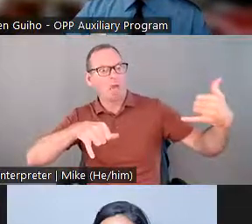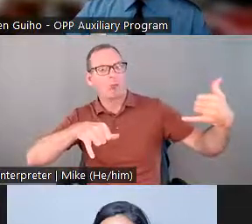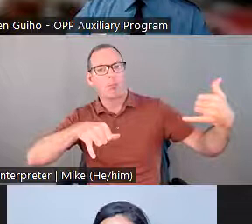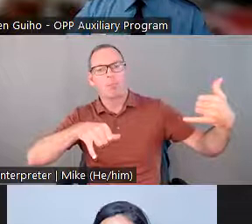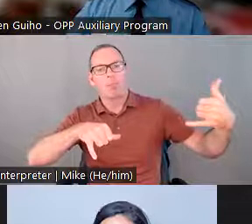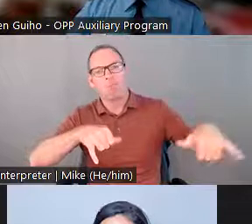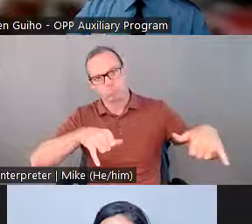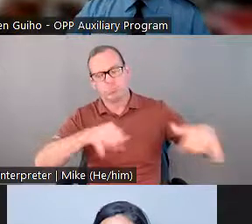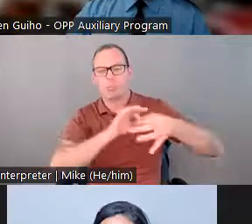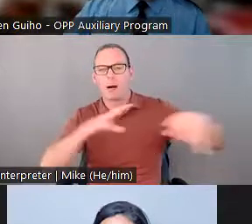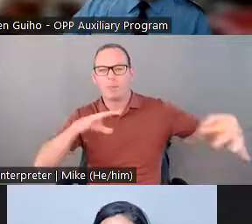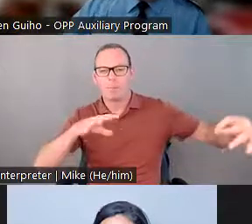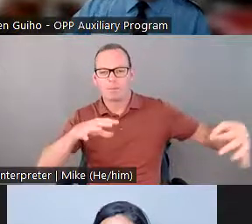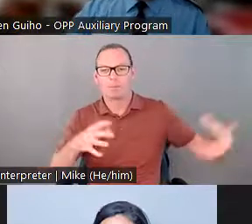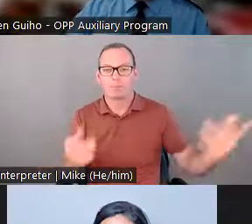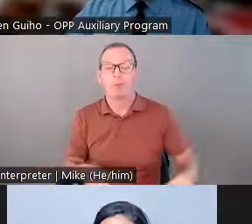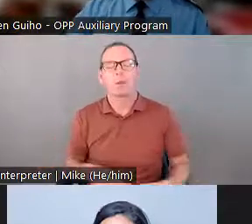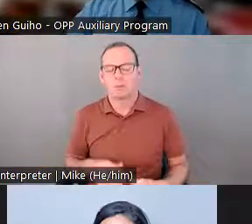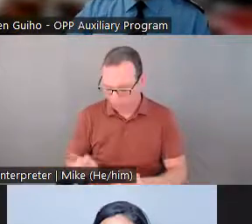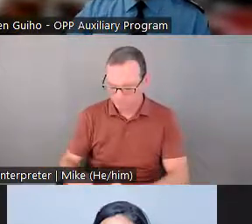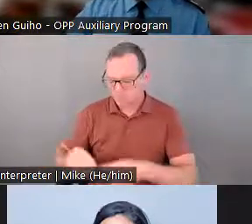that this was indeed a fraud.